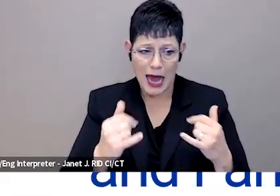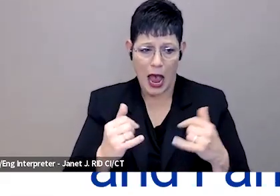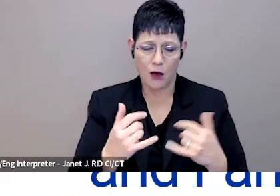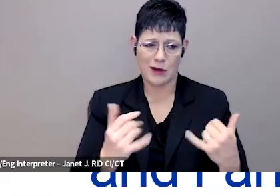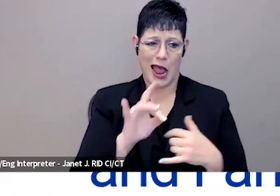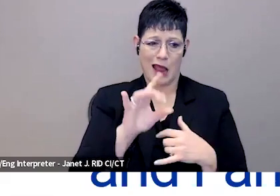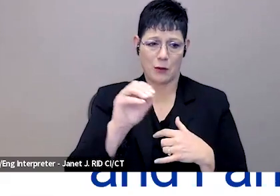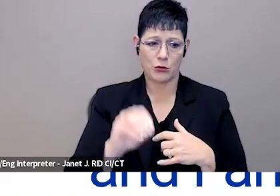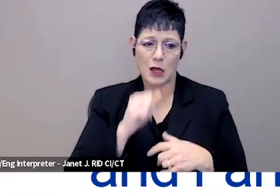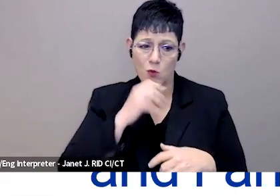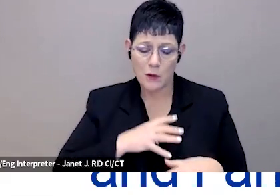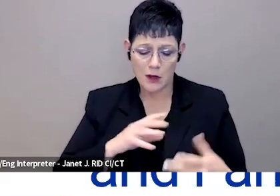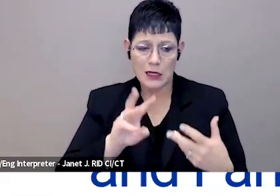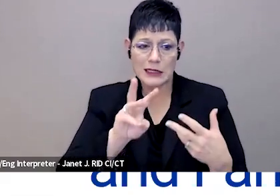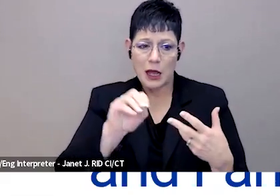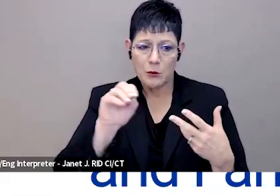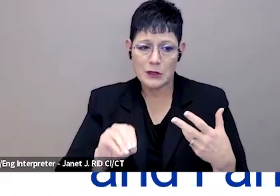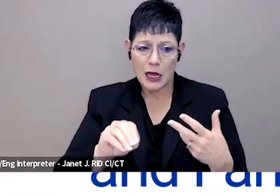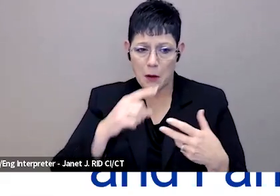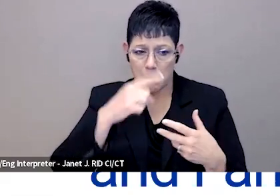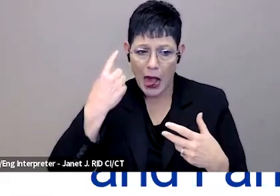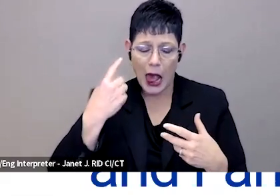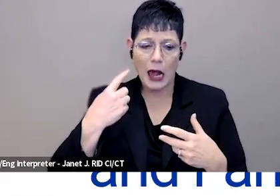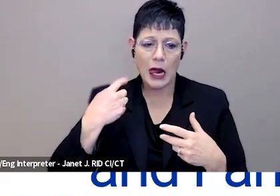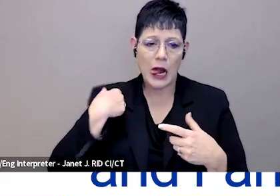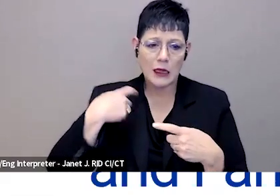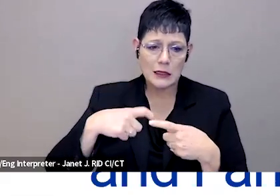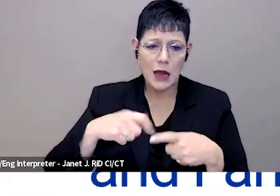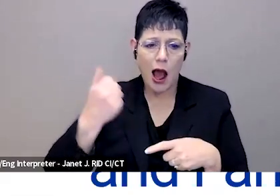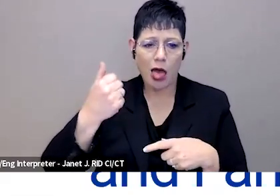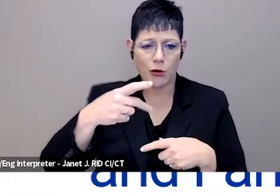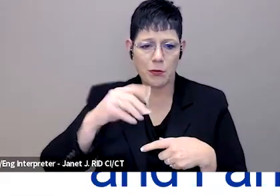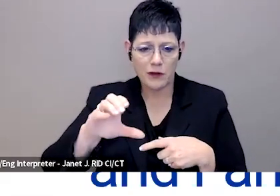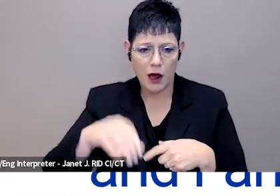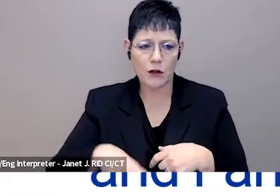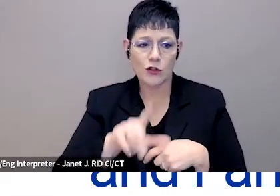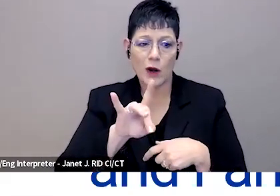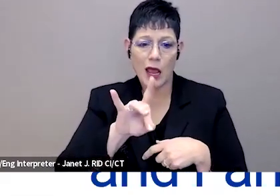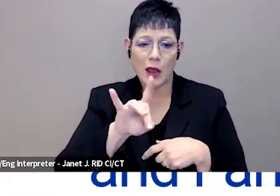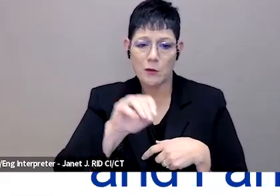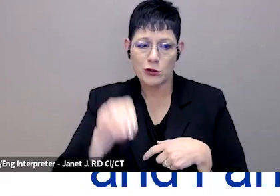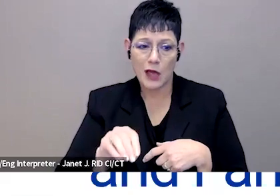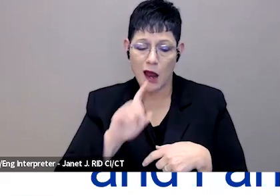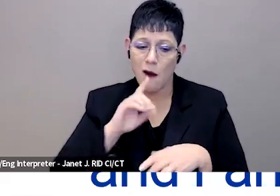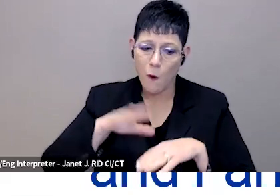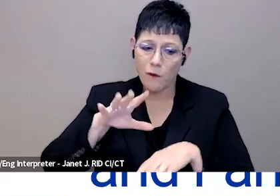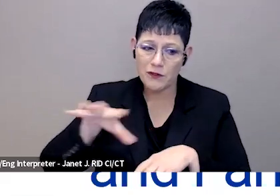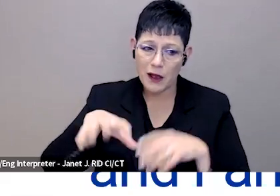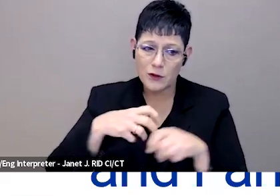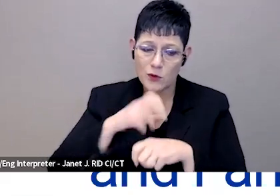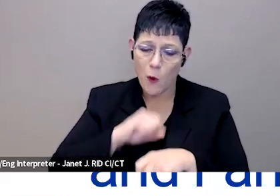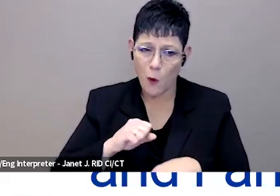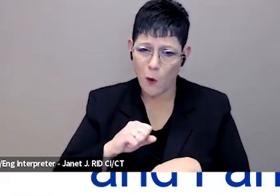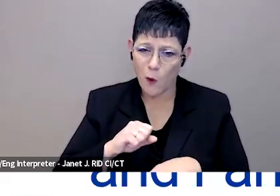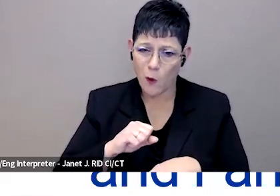other people of color, and about 28% are age 55 and older. So in many instances, we're talking about older